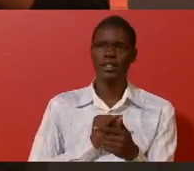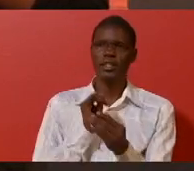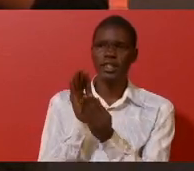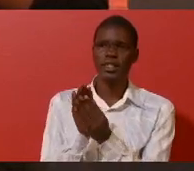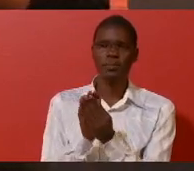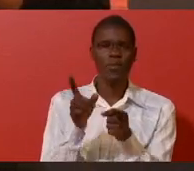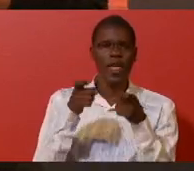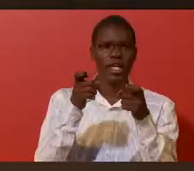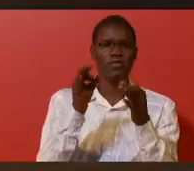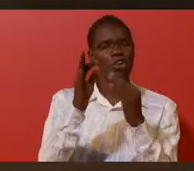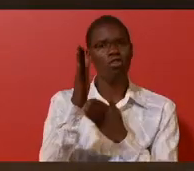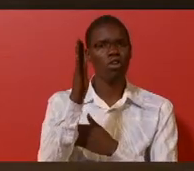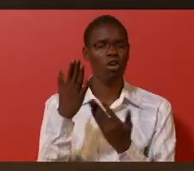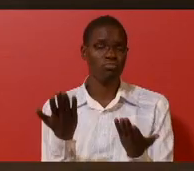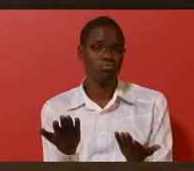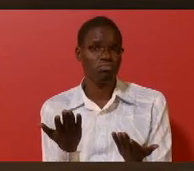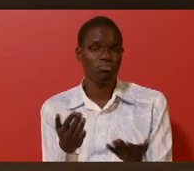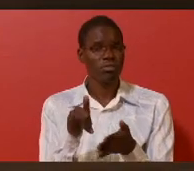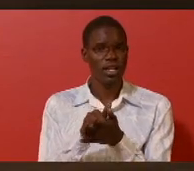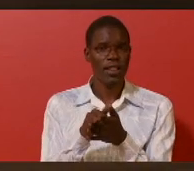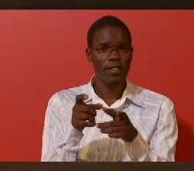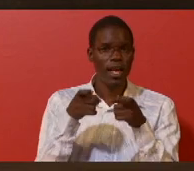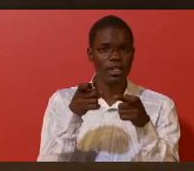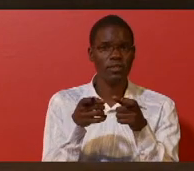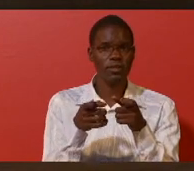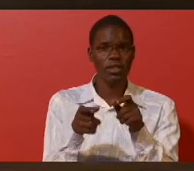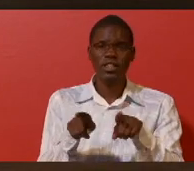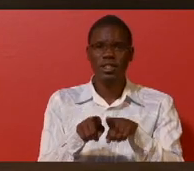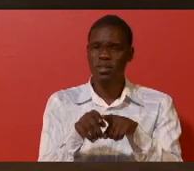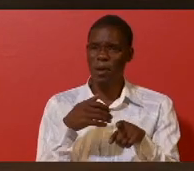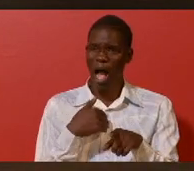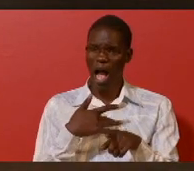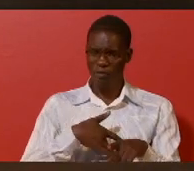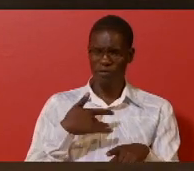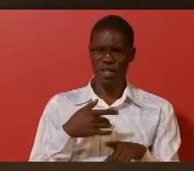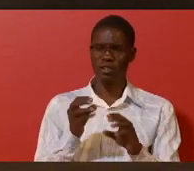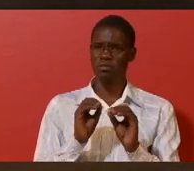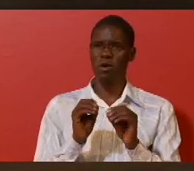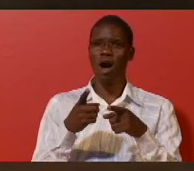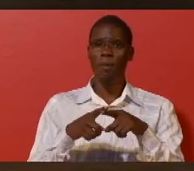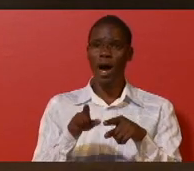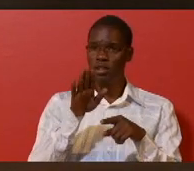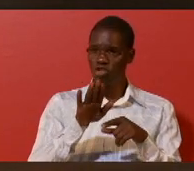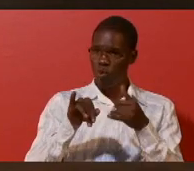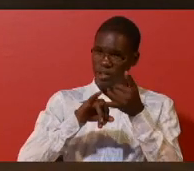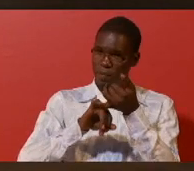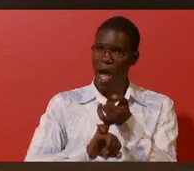that God gives us? And that gift doesn't even have feelings, but your spouse